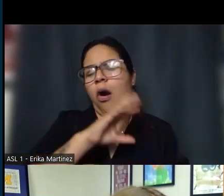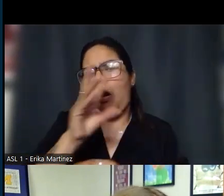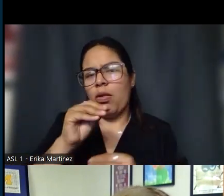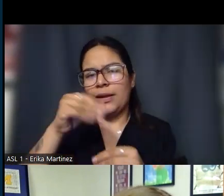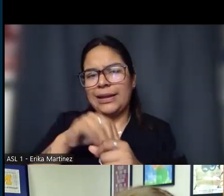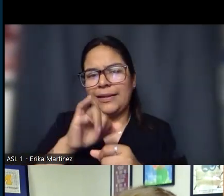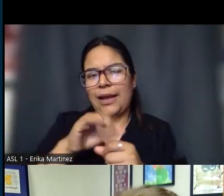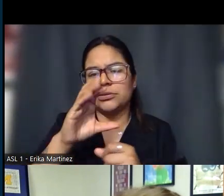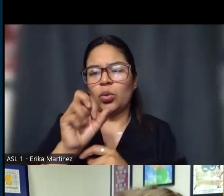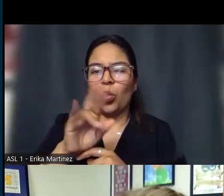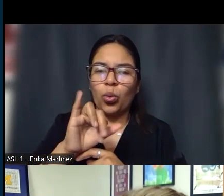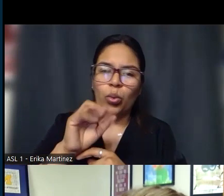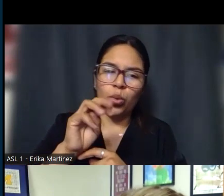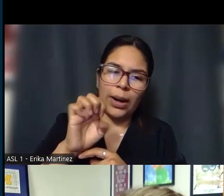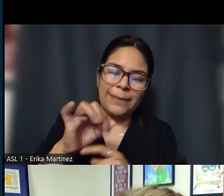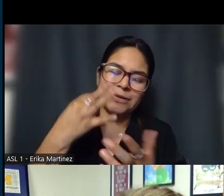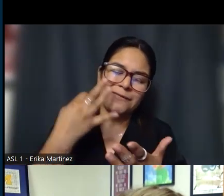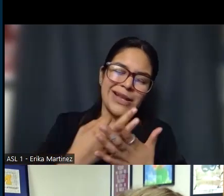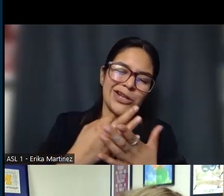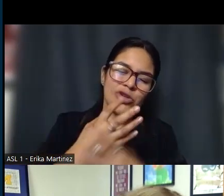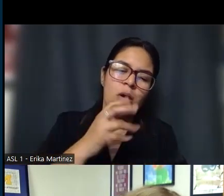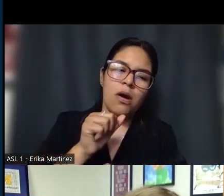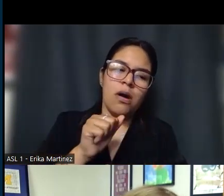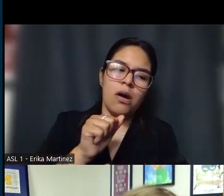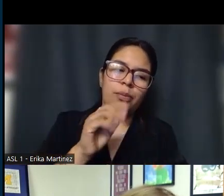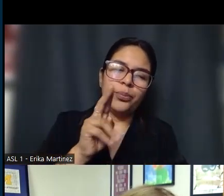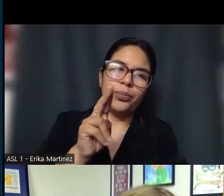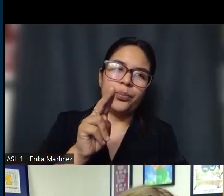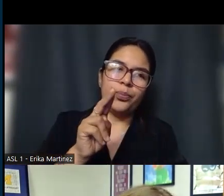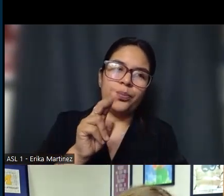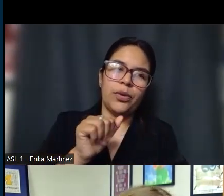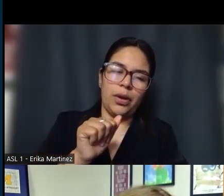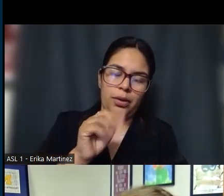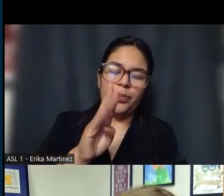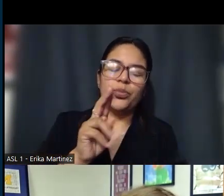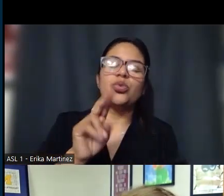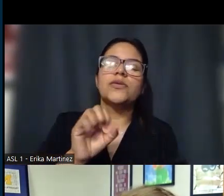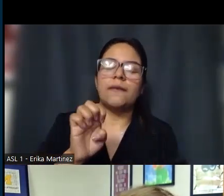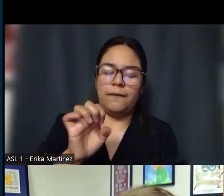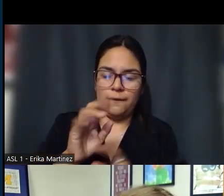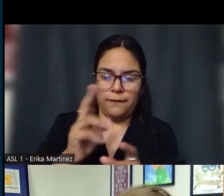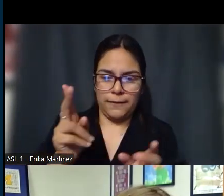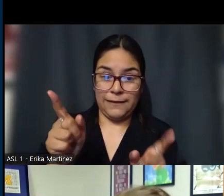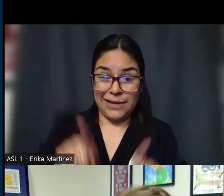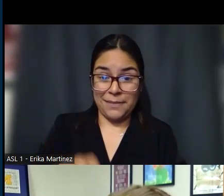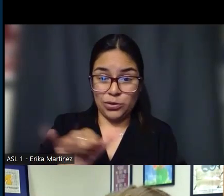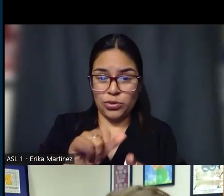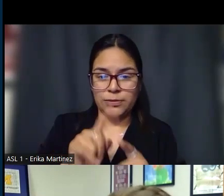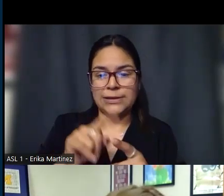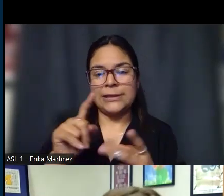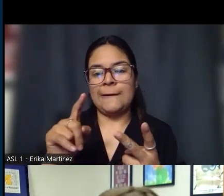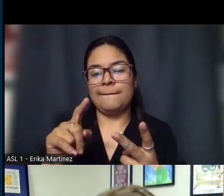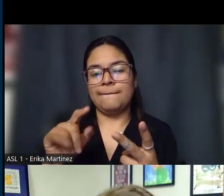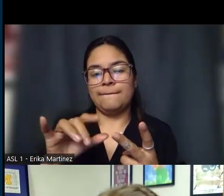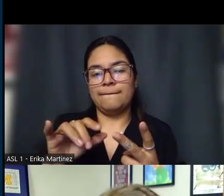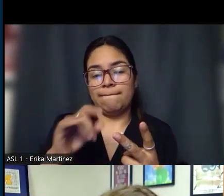lot is financial abuse for elderly, are they eligible? And the answer